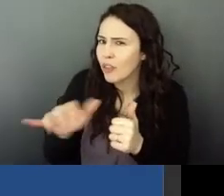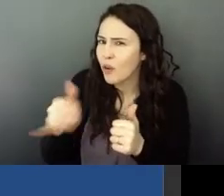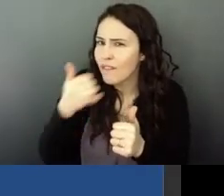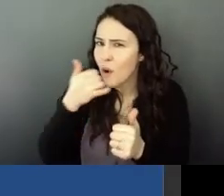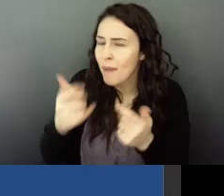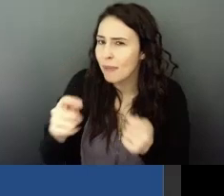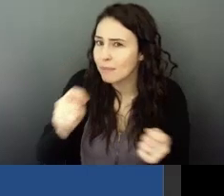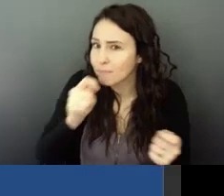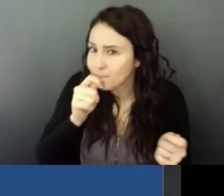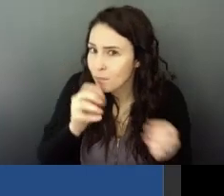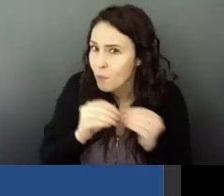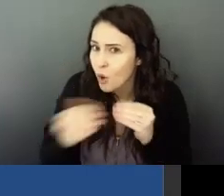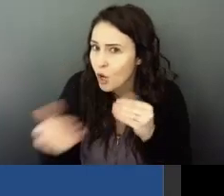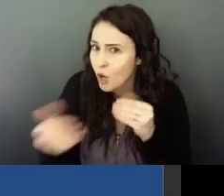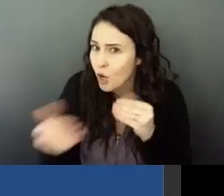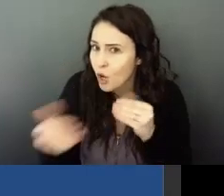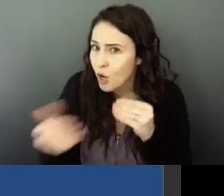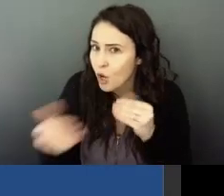mic or. Oh,